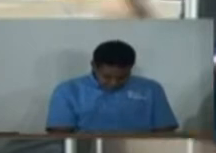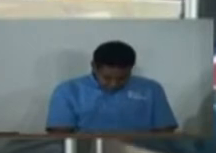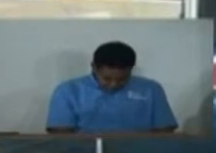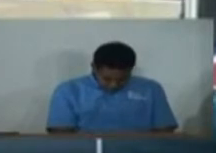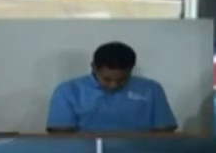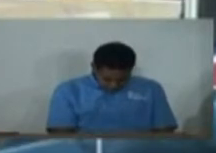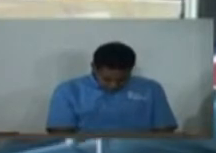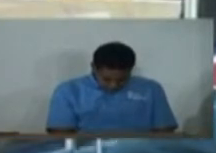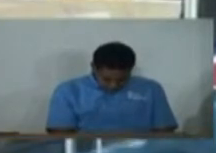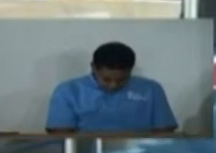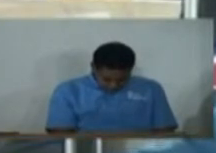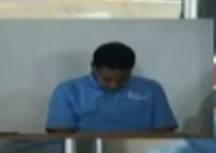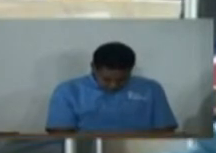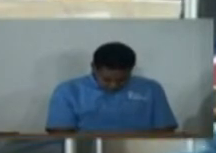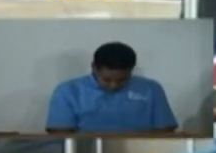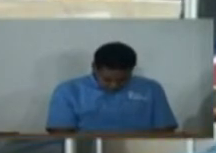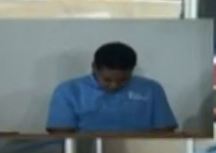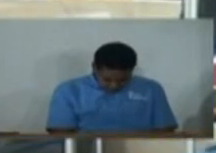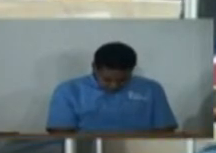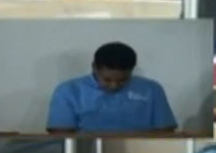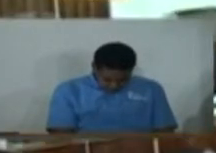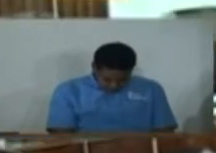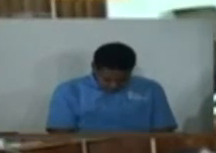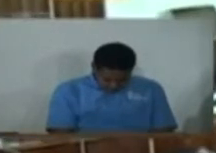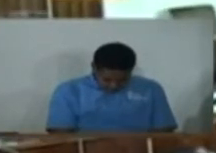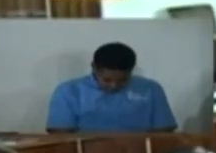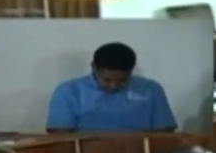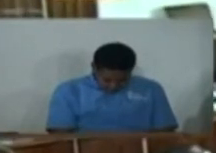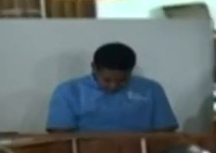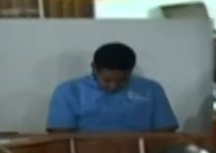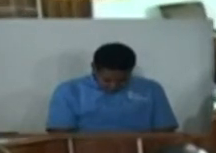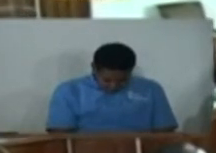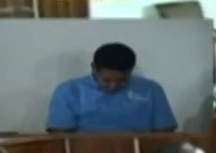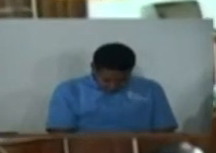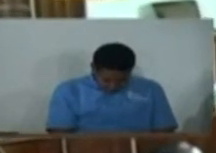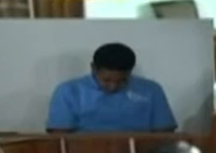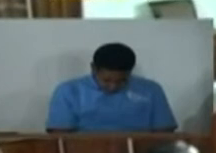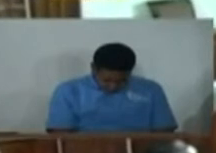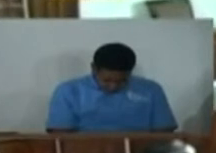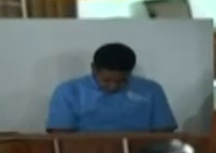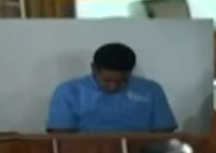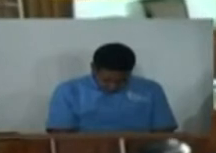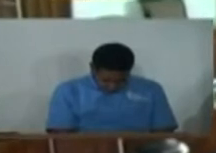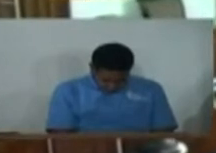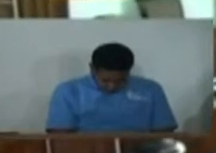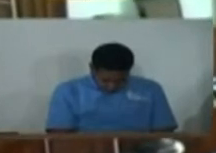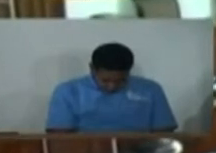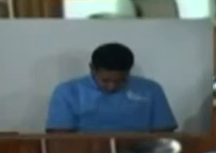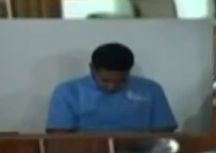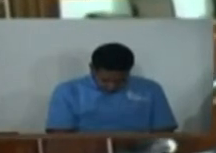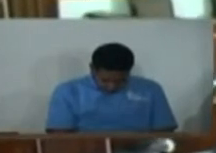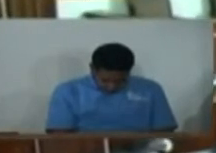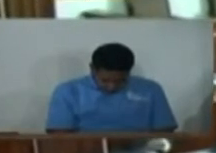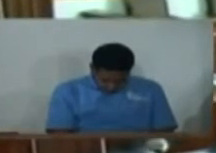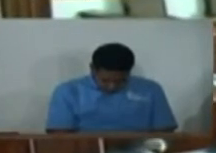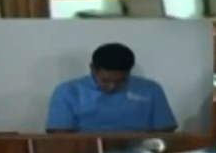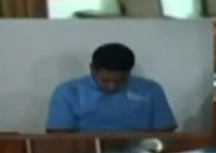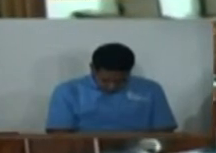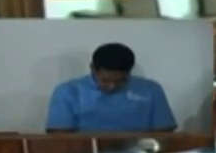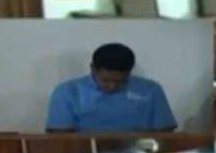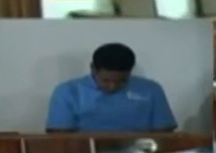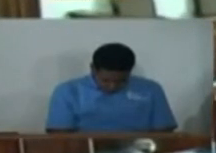differing perspectives that exist to the perspectives that will lead us to